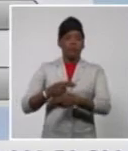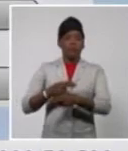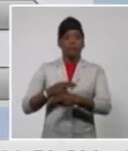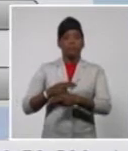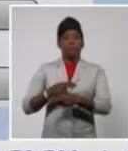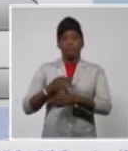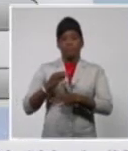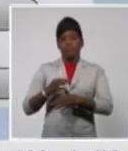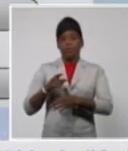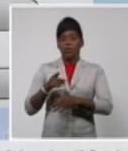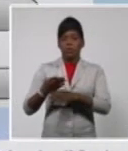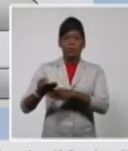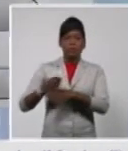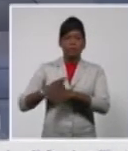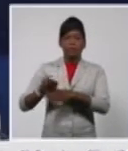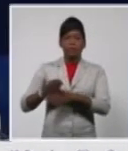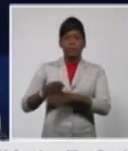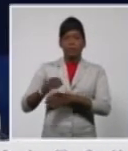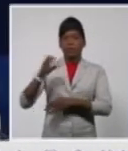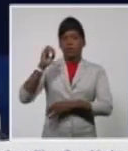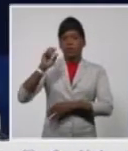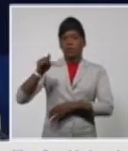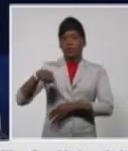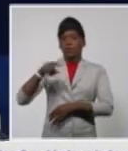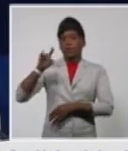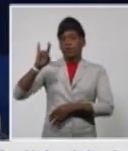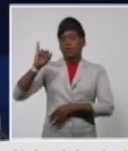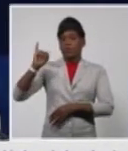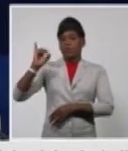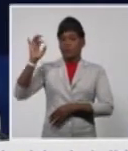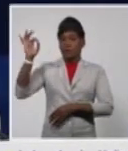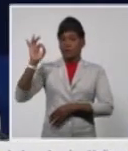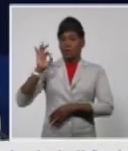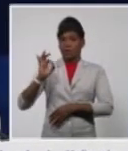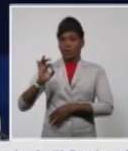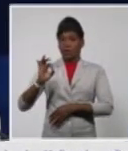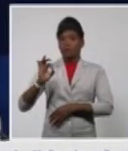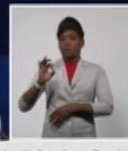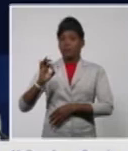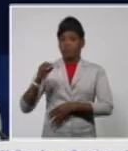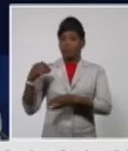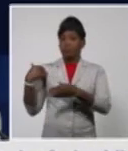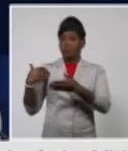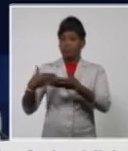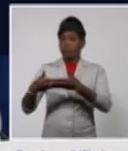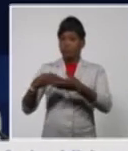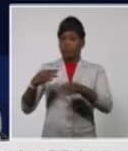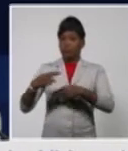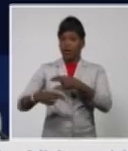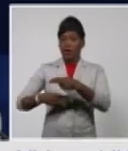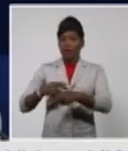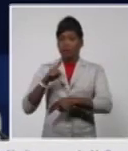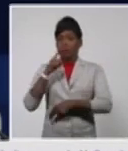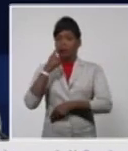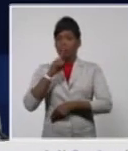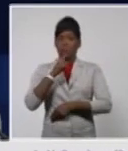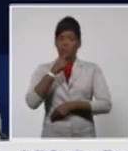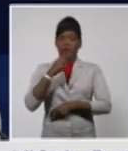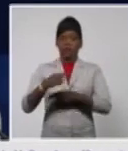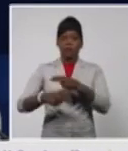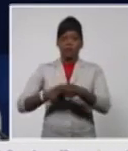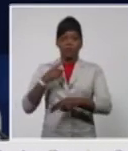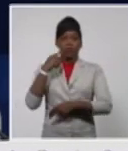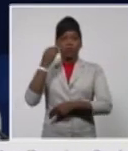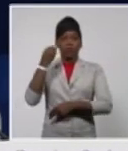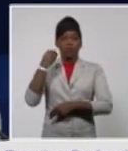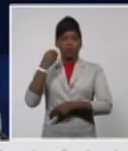on its epidemiological complexity. Pinar del Rio analyzed 292, Artemisa